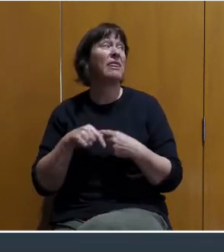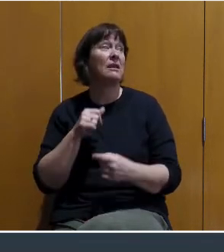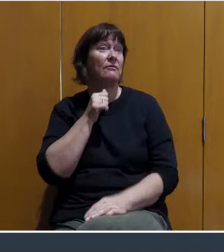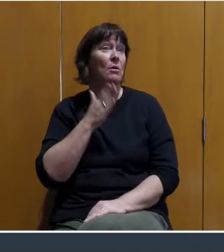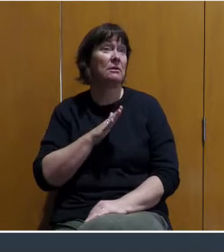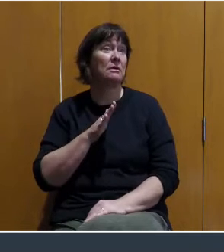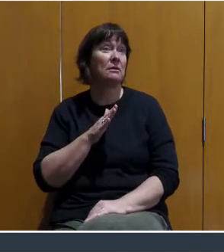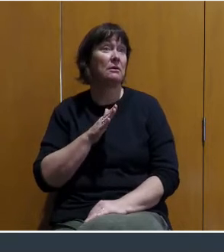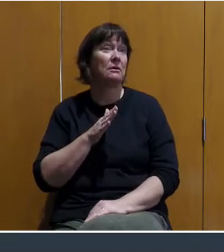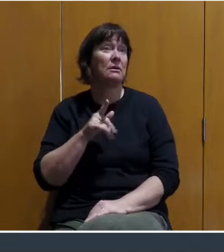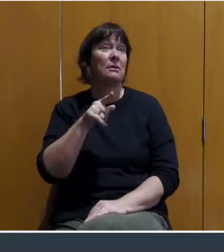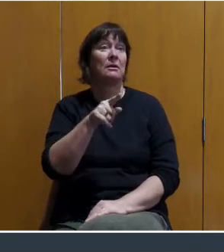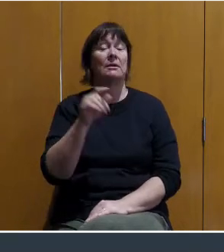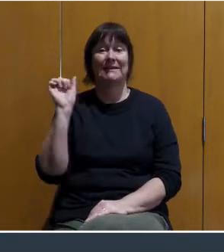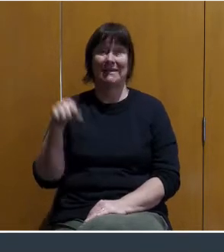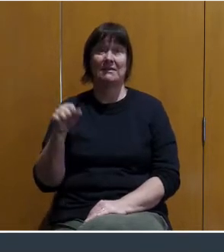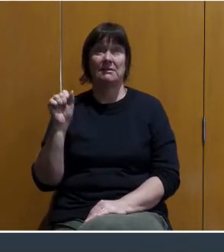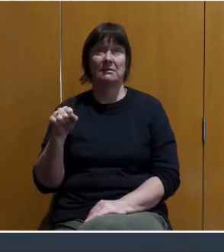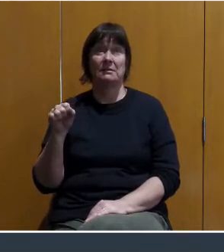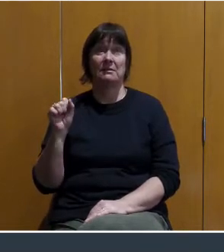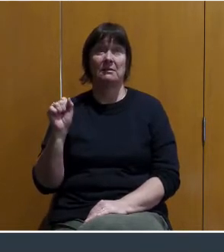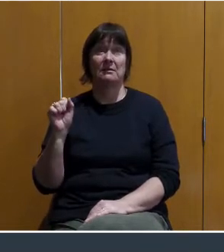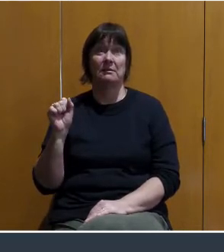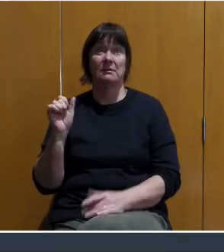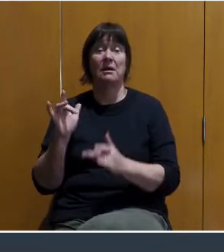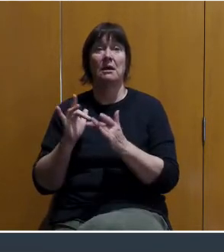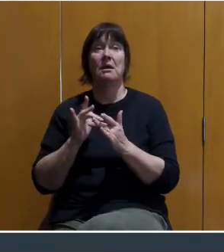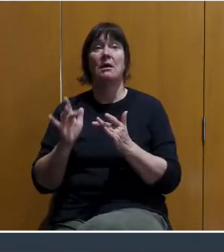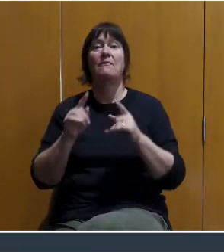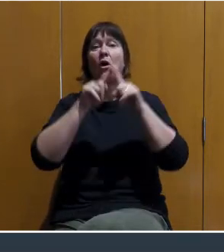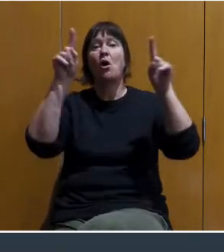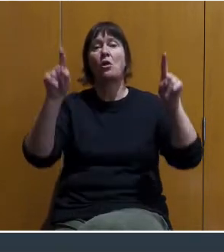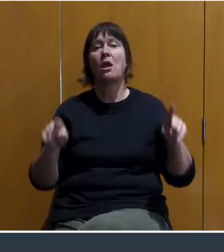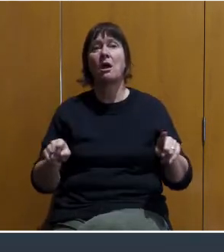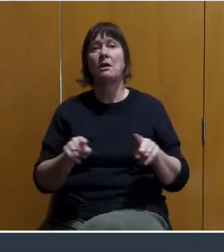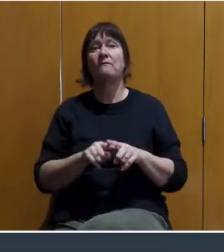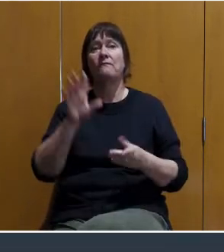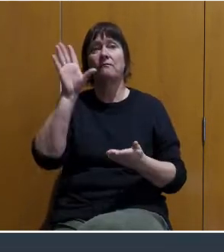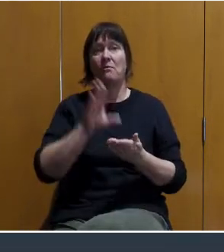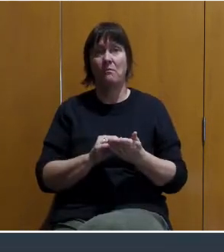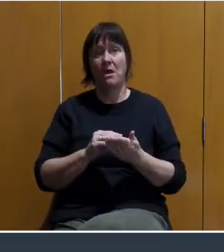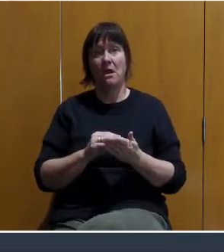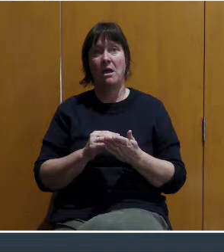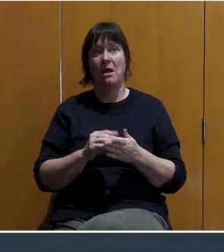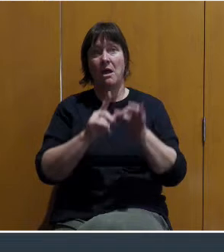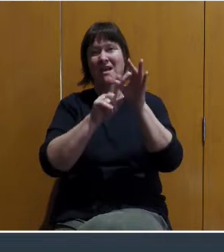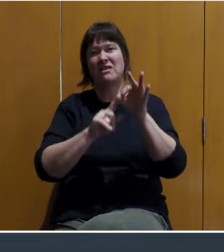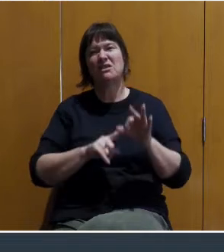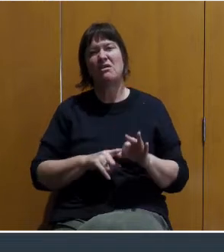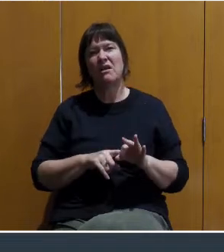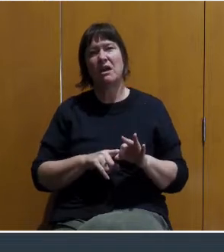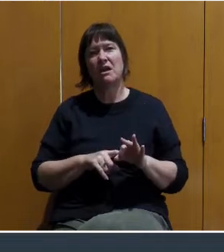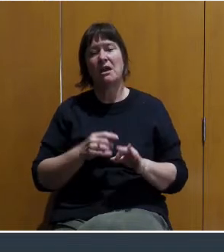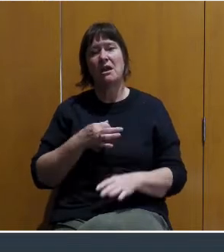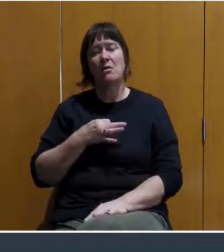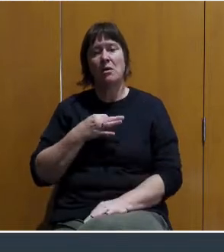Thank you. Yes, we do. We online forms downloaded, neighbourhoods to know for your opinion. We ask you to